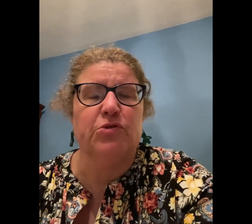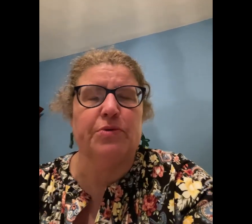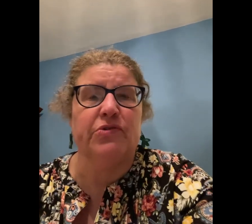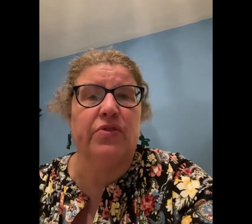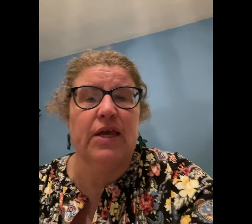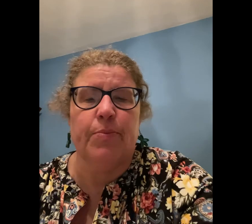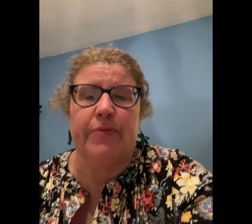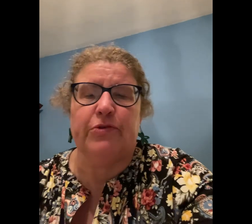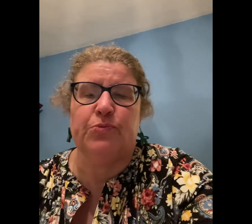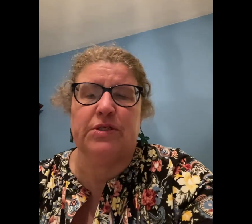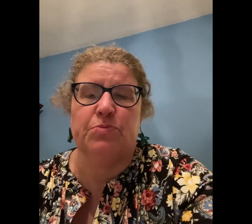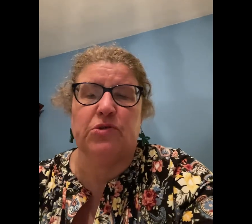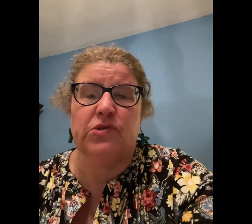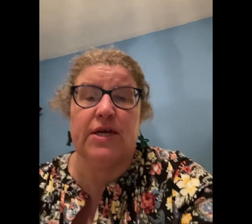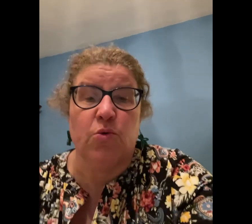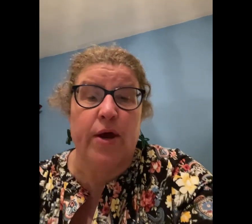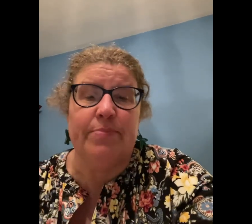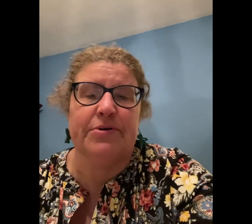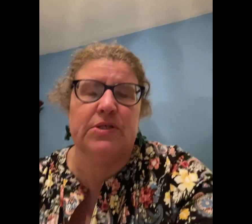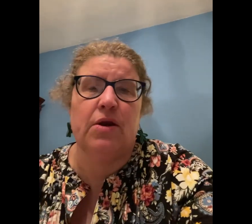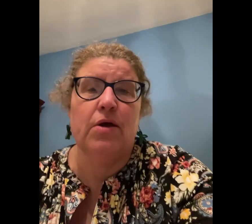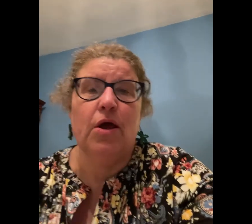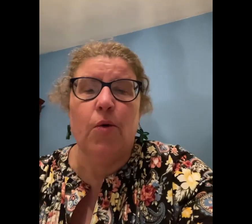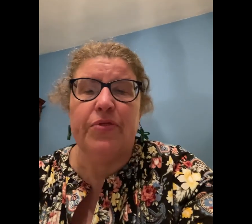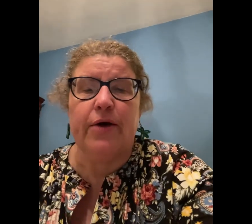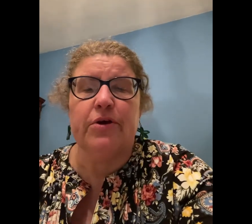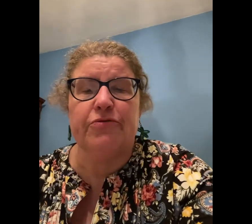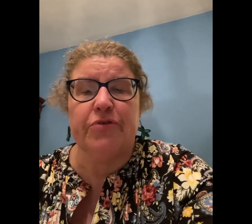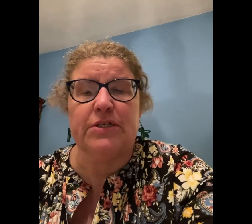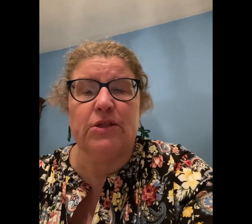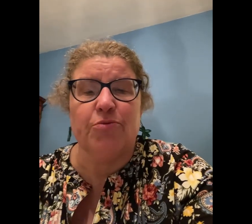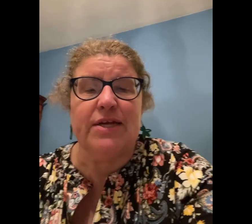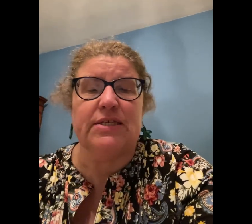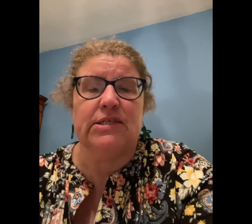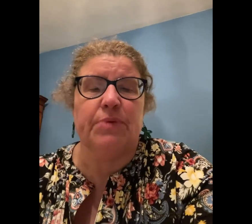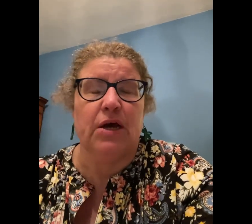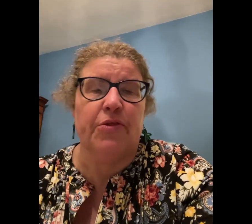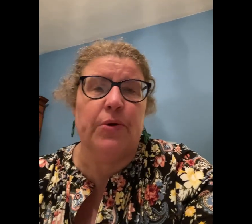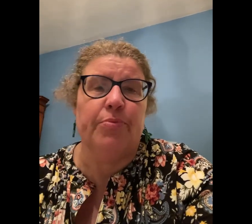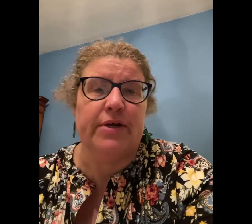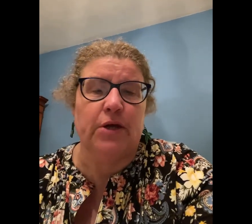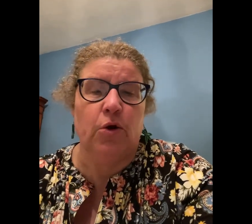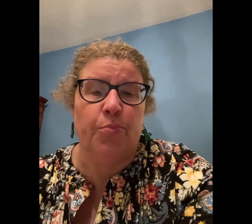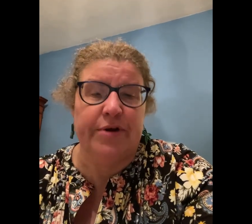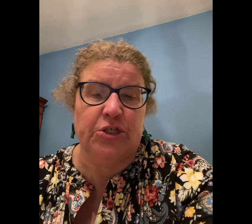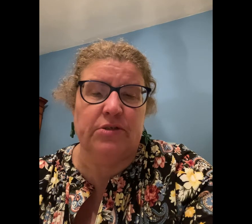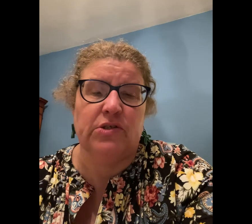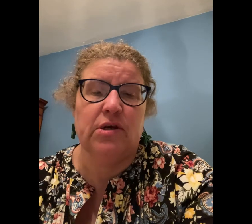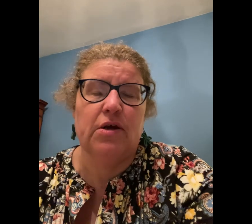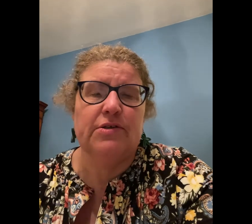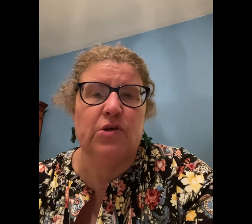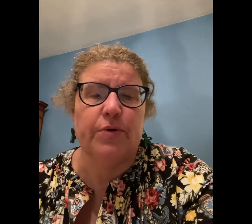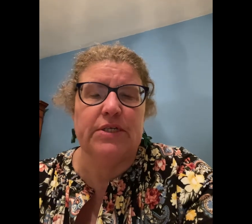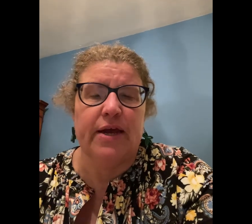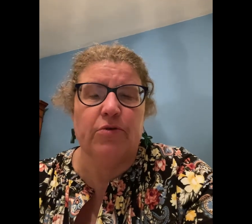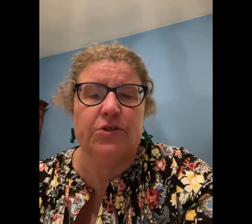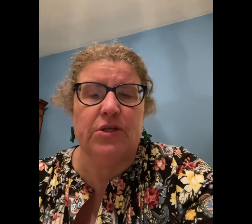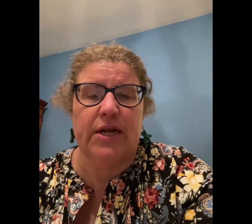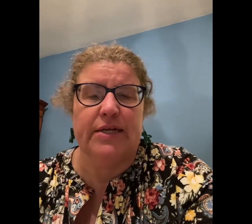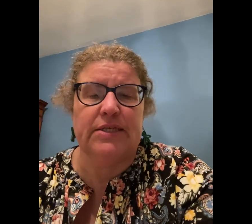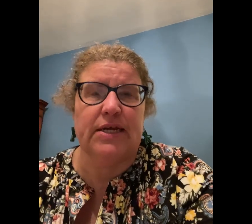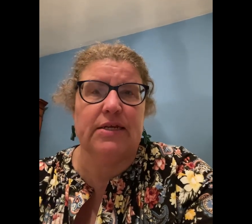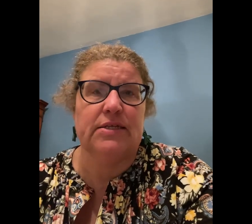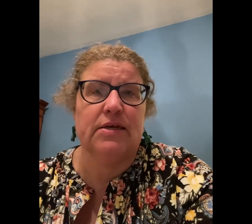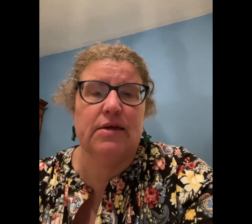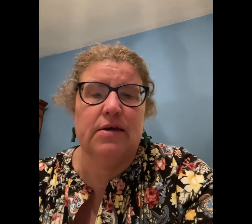those principles and think about those principles as a white person without confronting the racism and other oppressions so integral